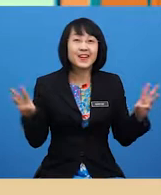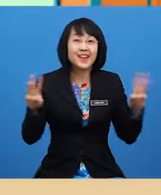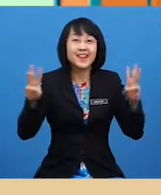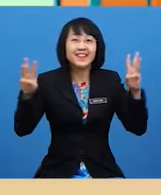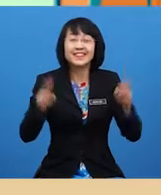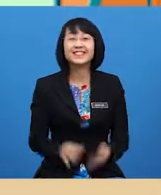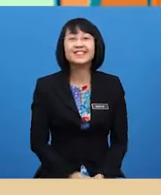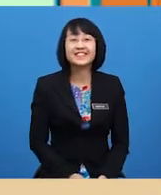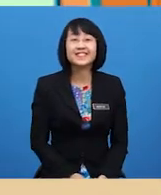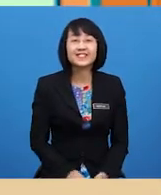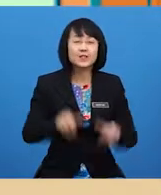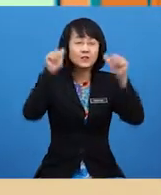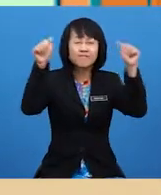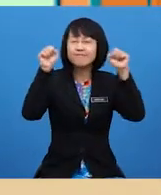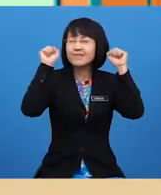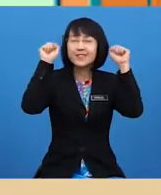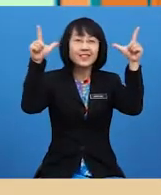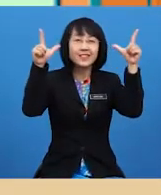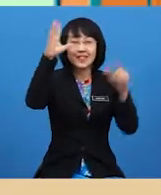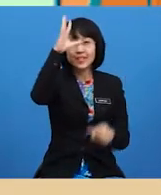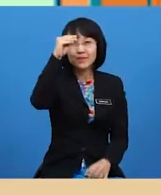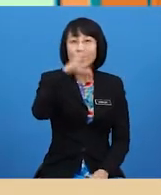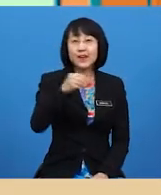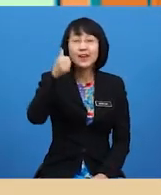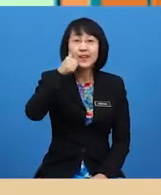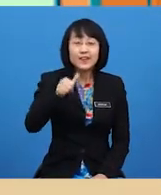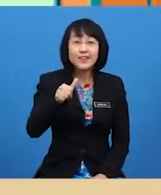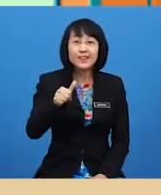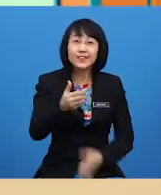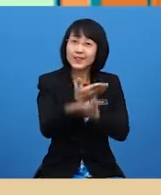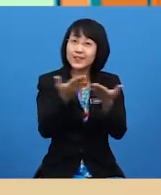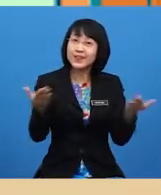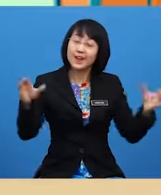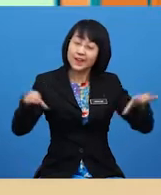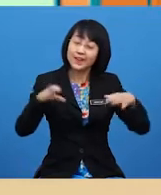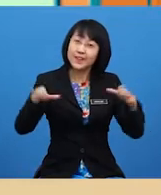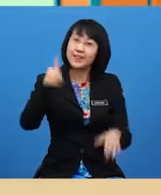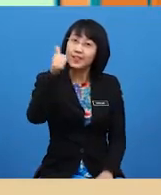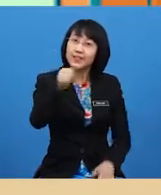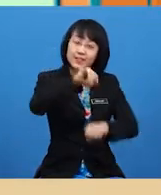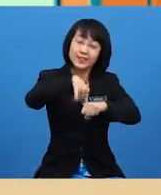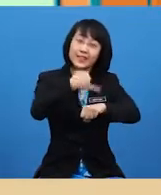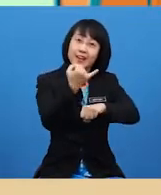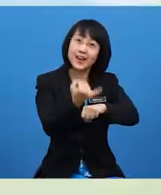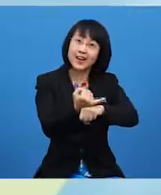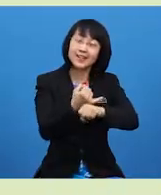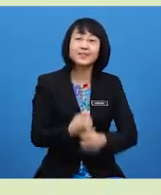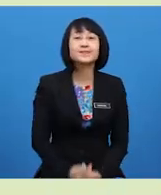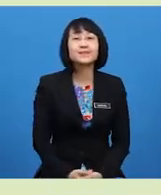Wow, that was amazing, boys and girls. You did a very good job.